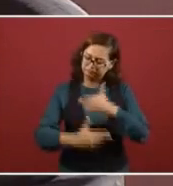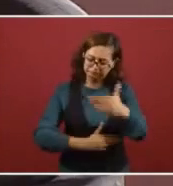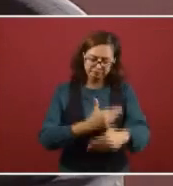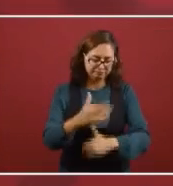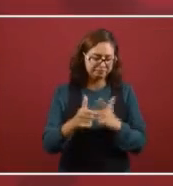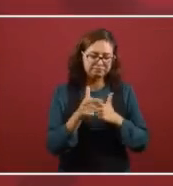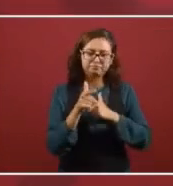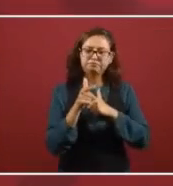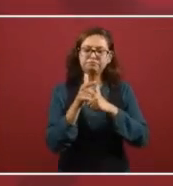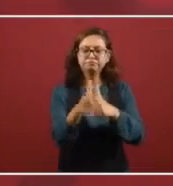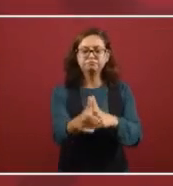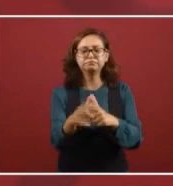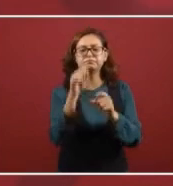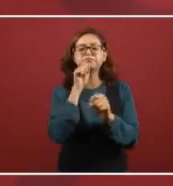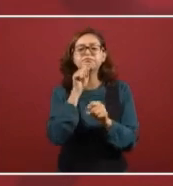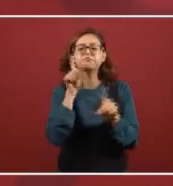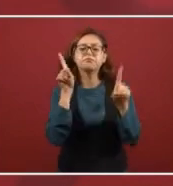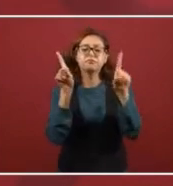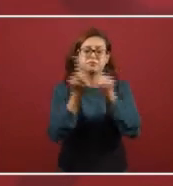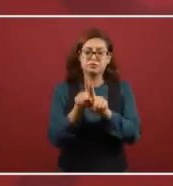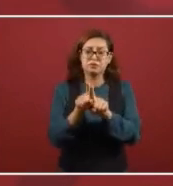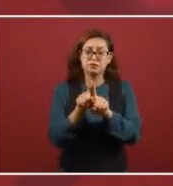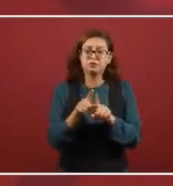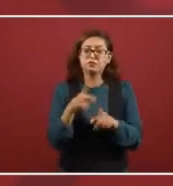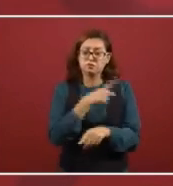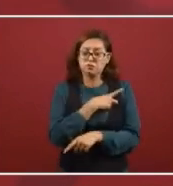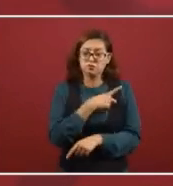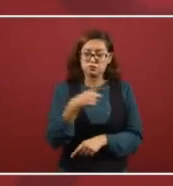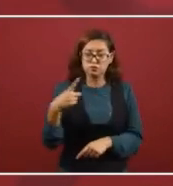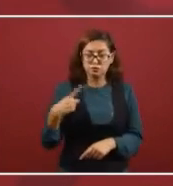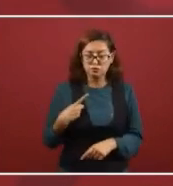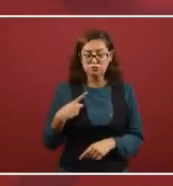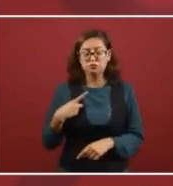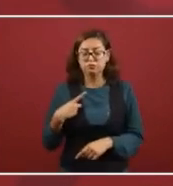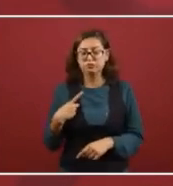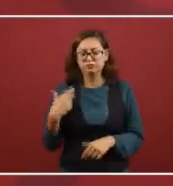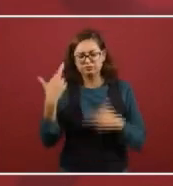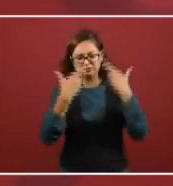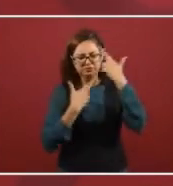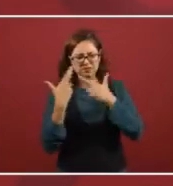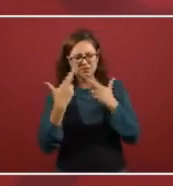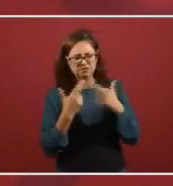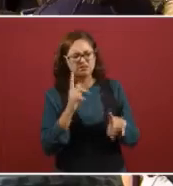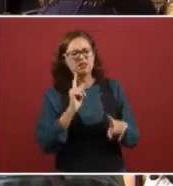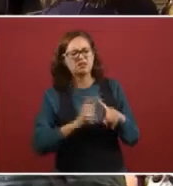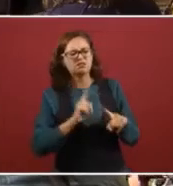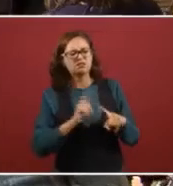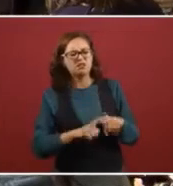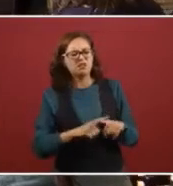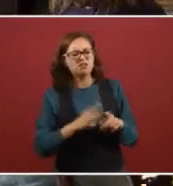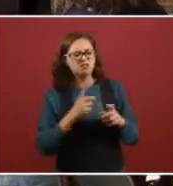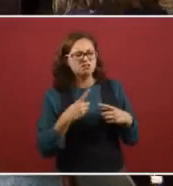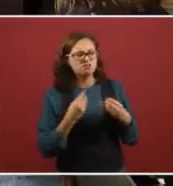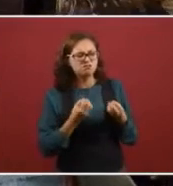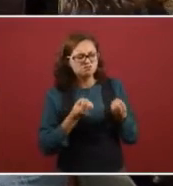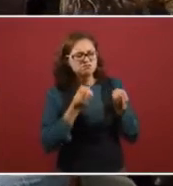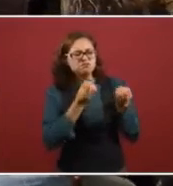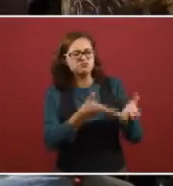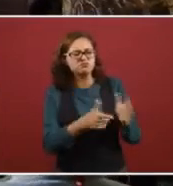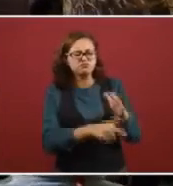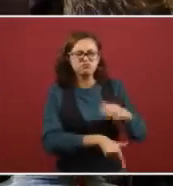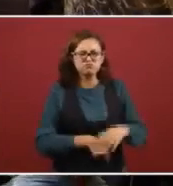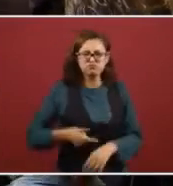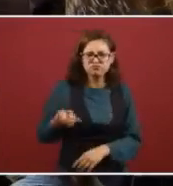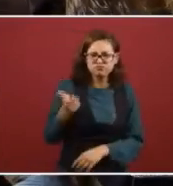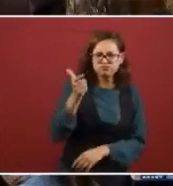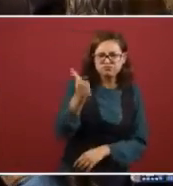will have legal action regarding the homicidal assault rifles. We know